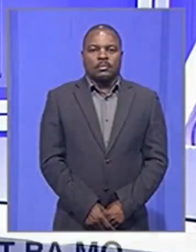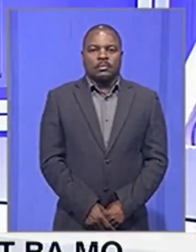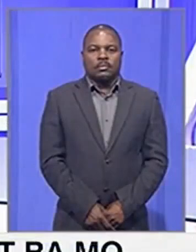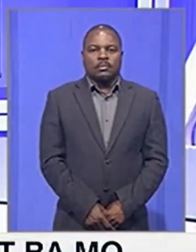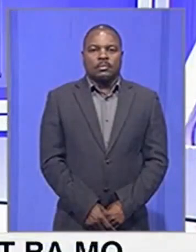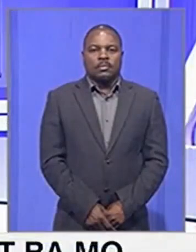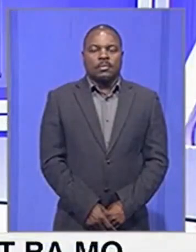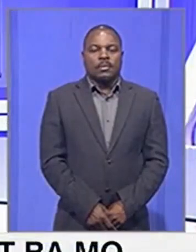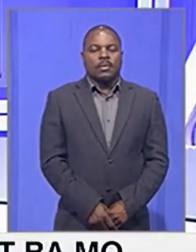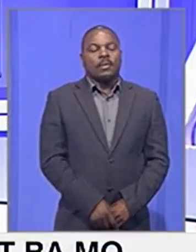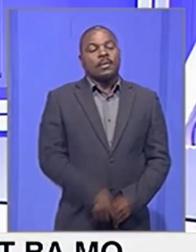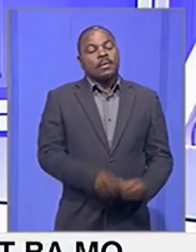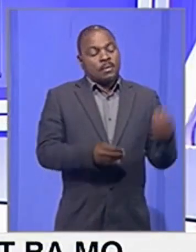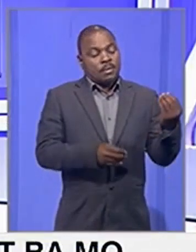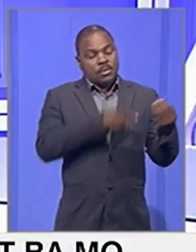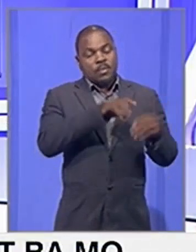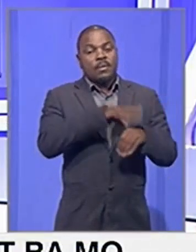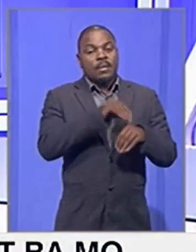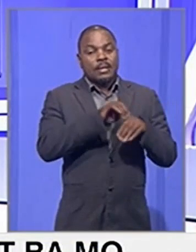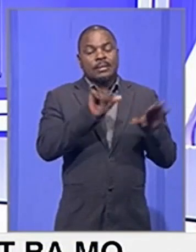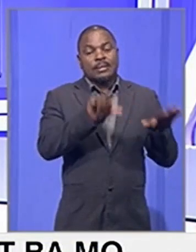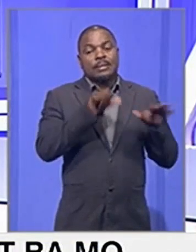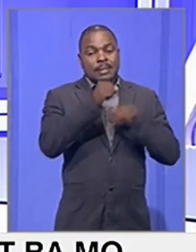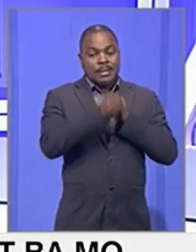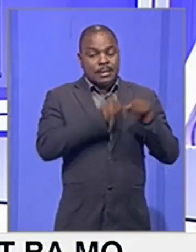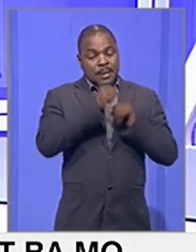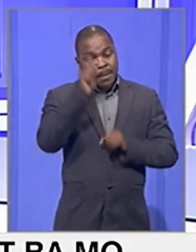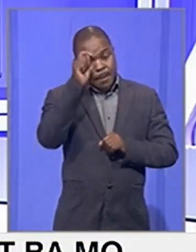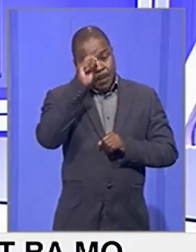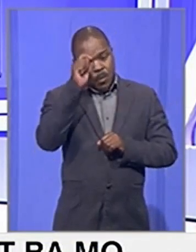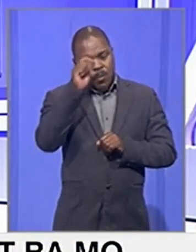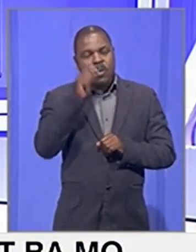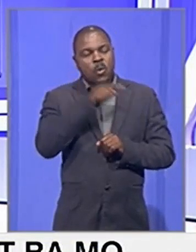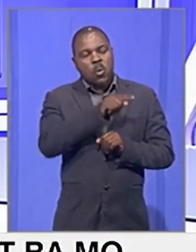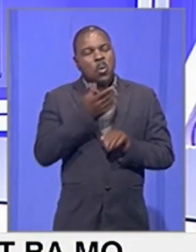host a successful and a memorable BRICS summit.